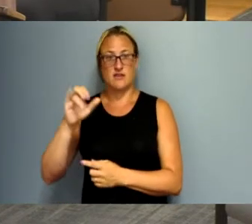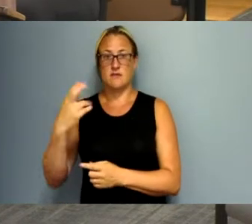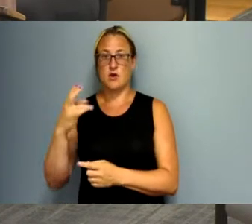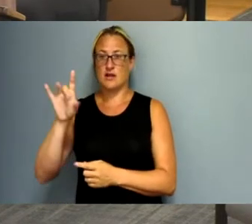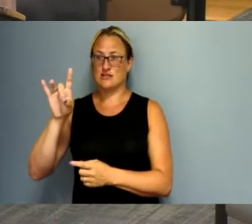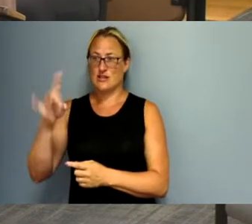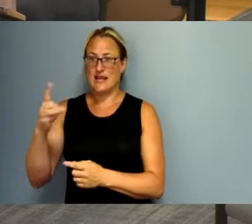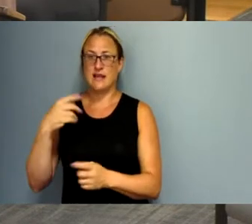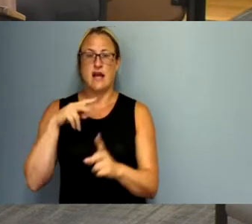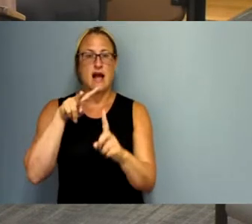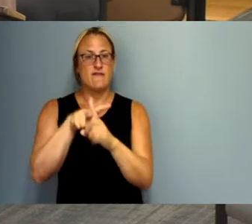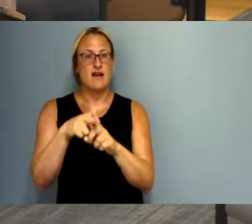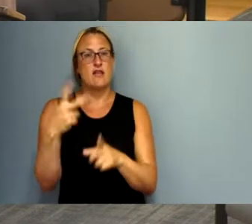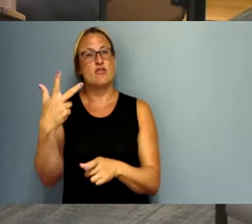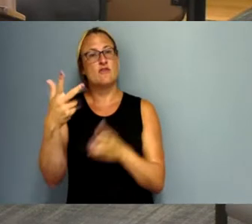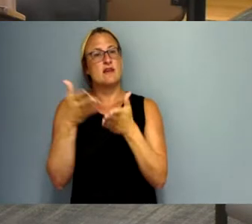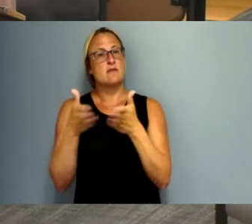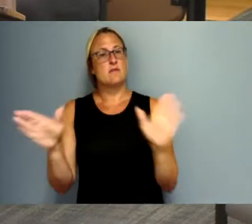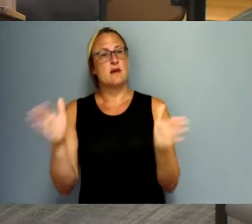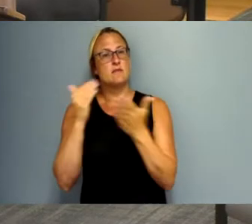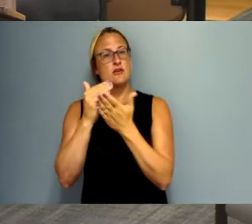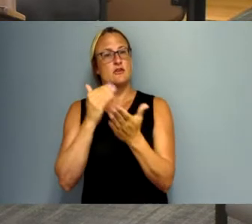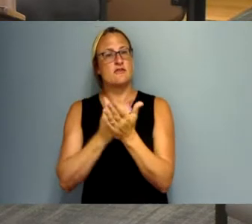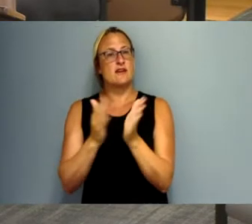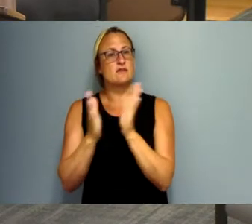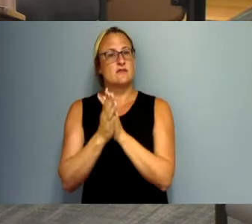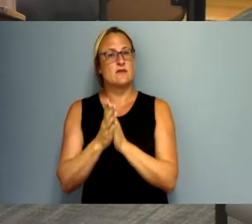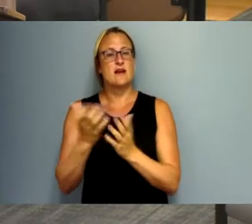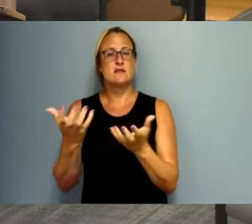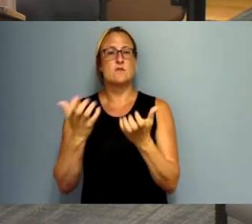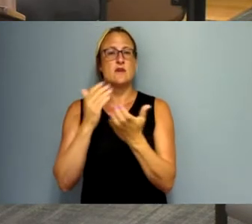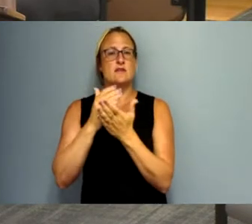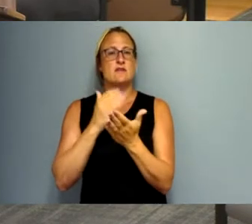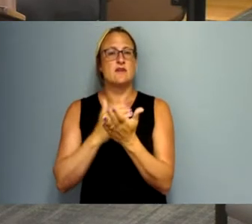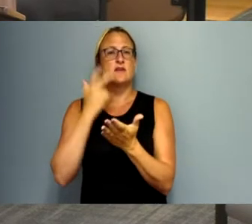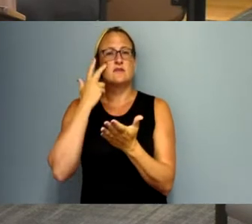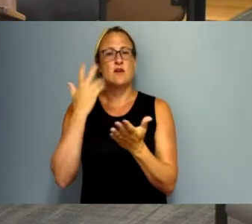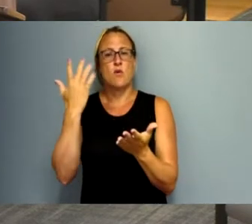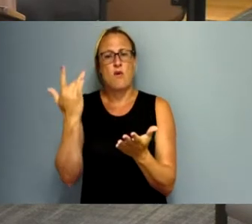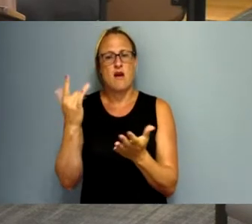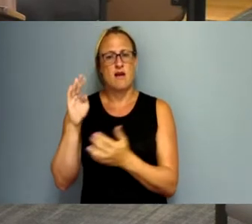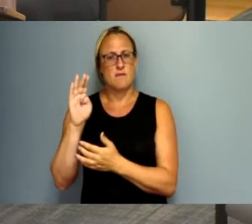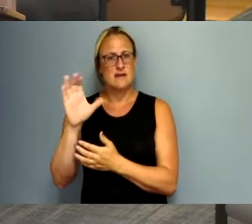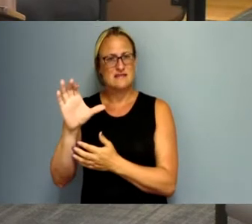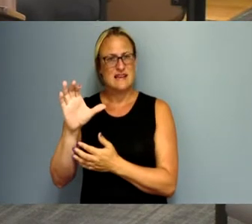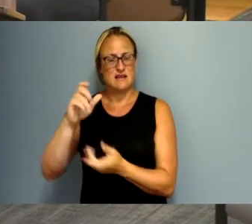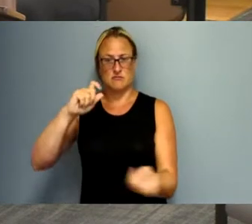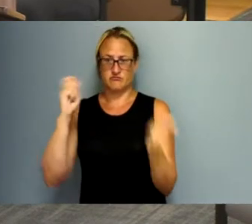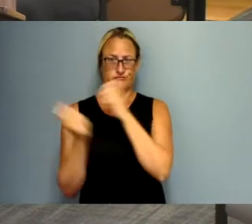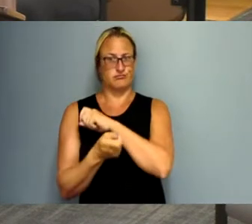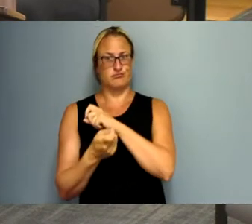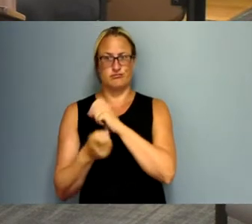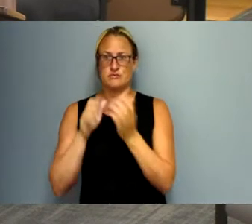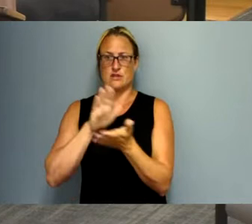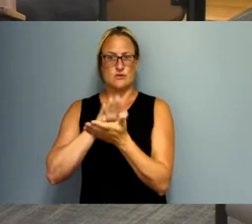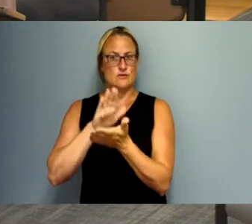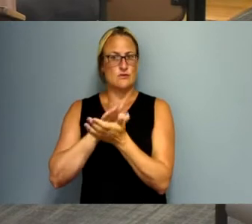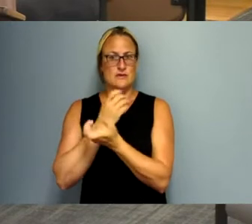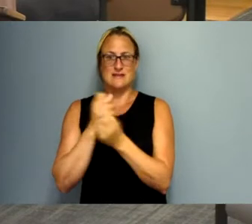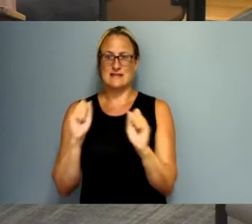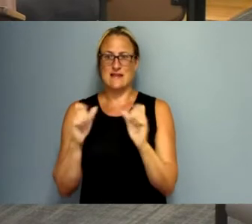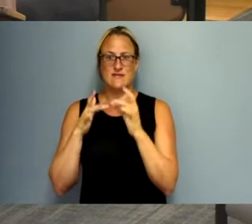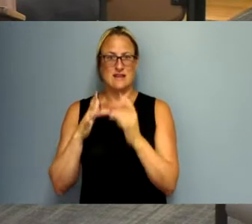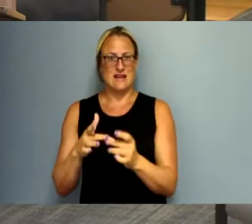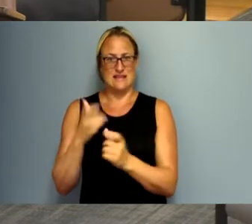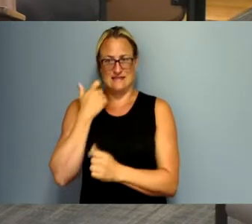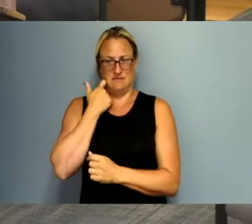three public records requests with Bucks County, seeking records about why Bucks County abruptly changed its school health and safety guidance this past August.